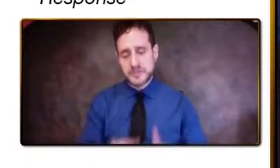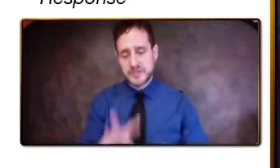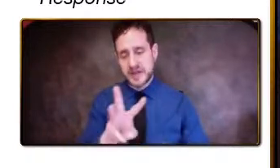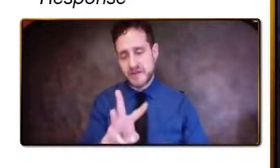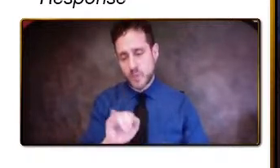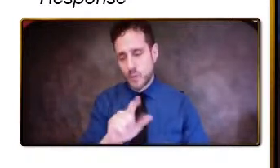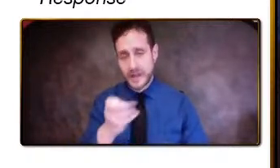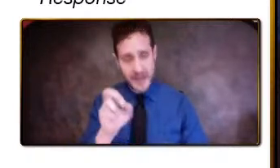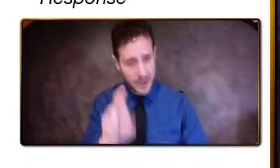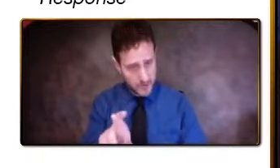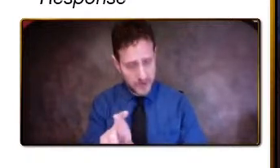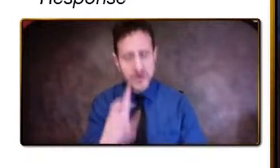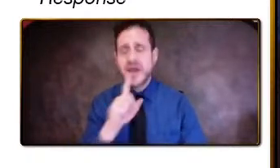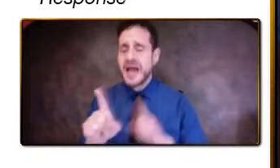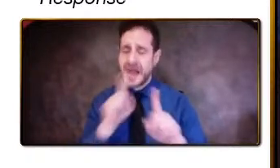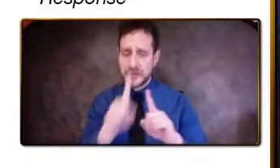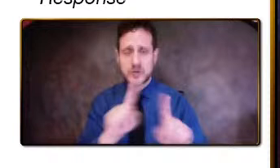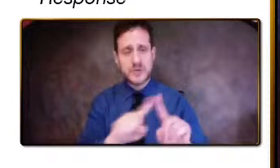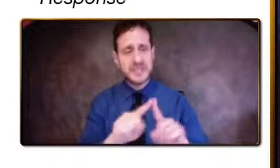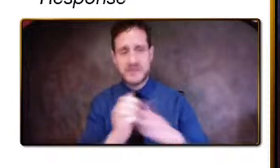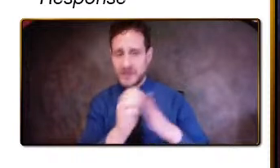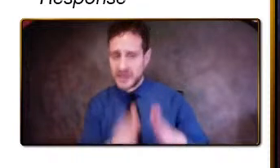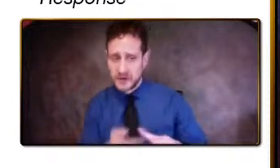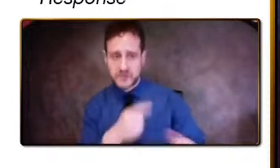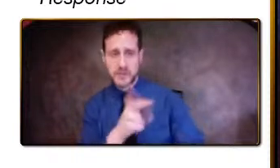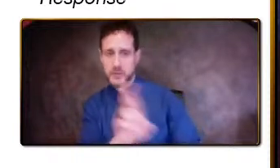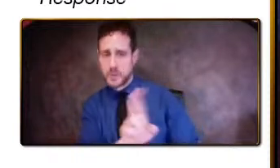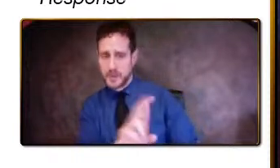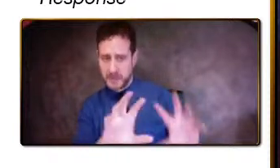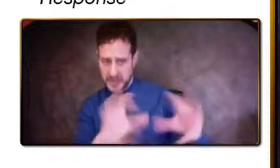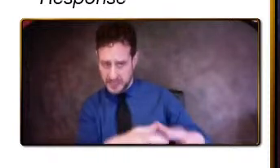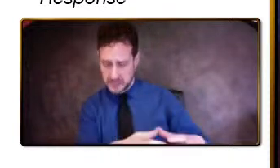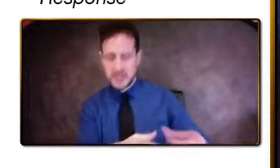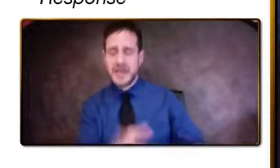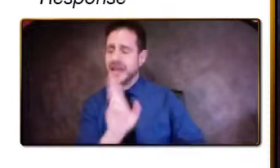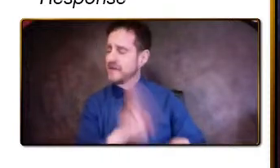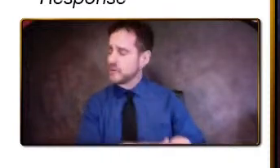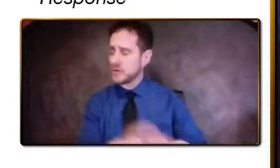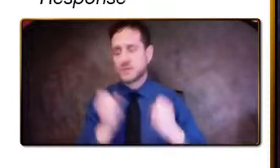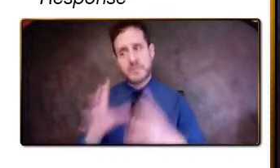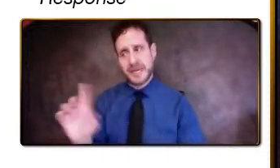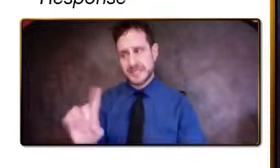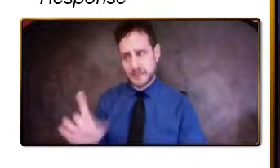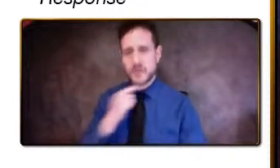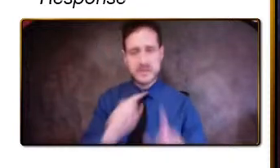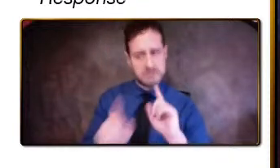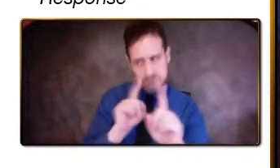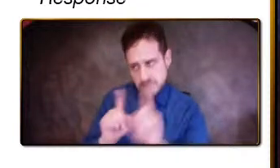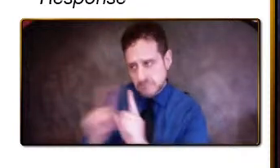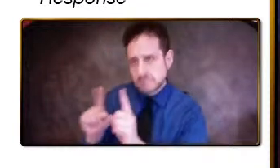the leaders on the other side of the aisle, and then, of course, with many Democrats too.